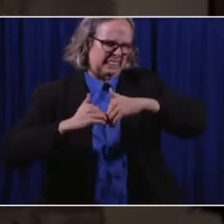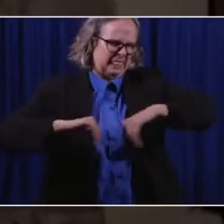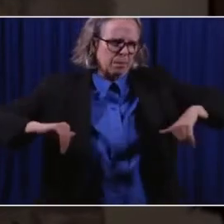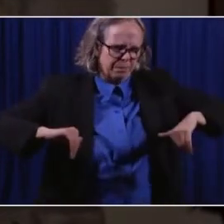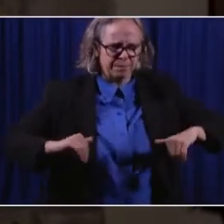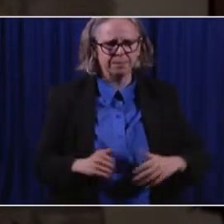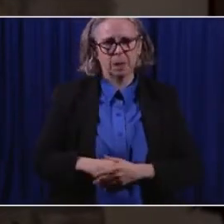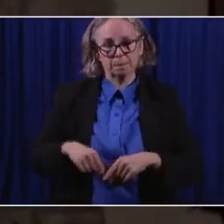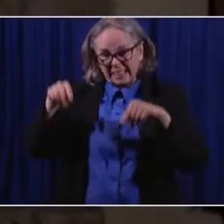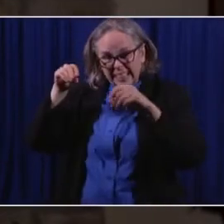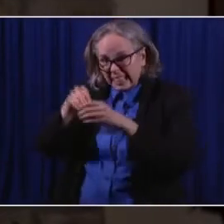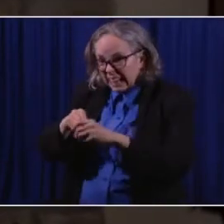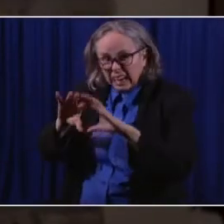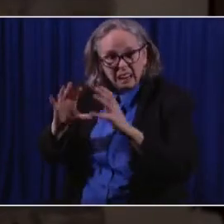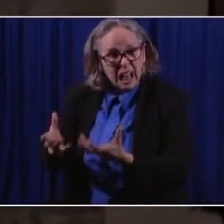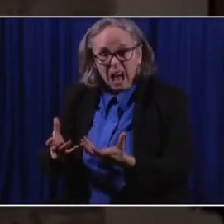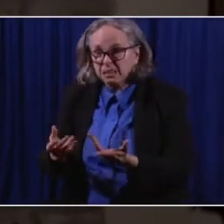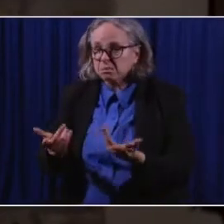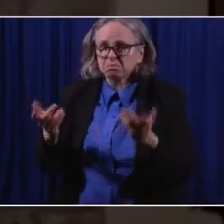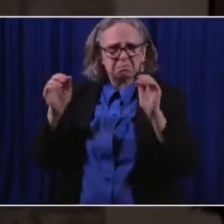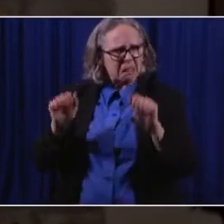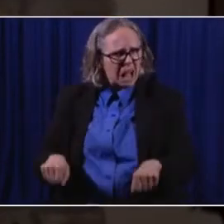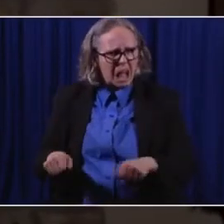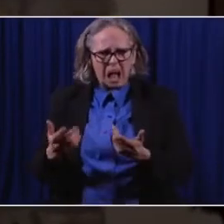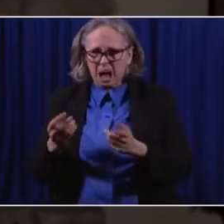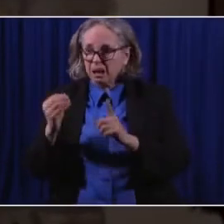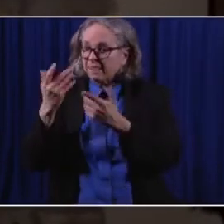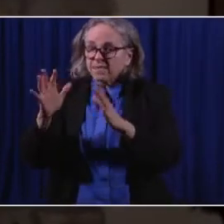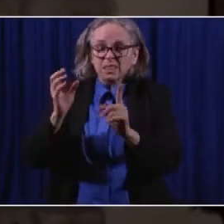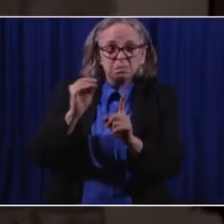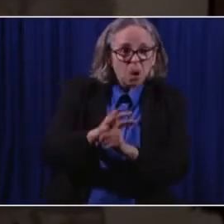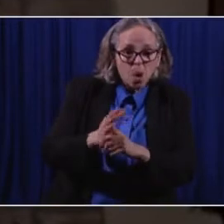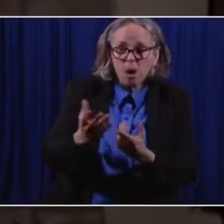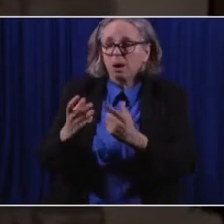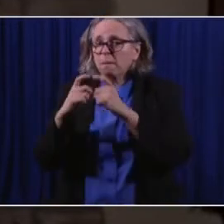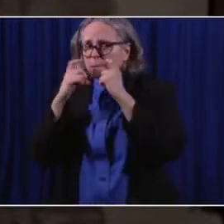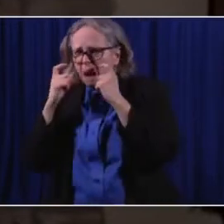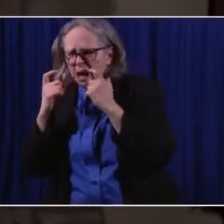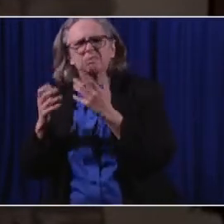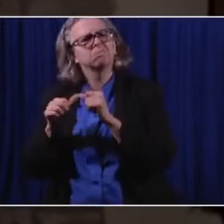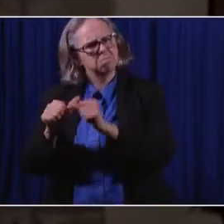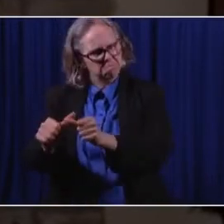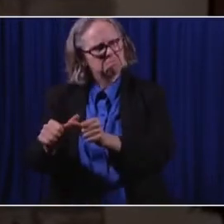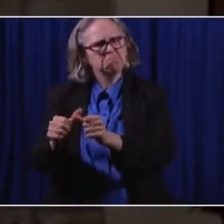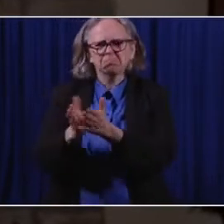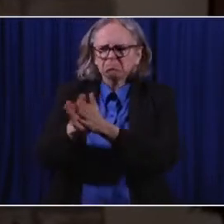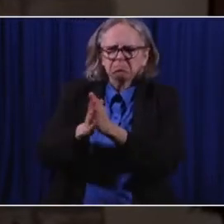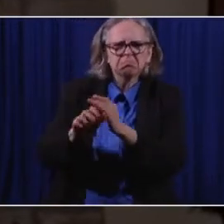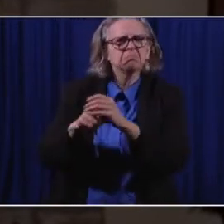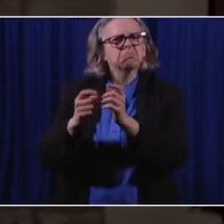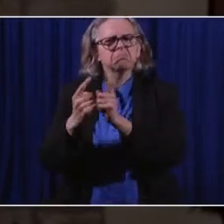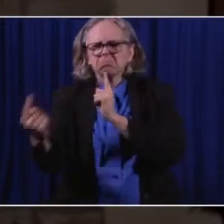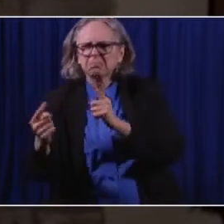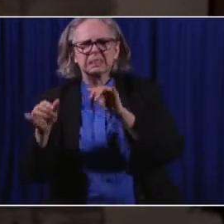classrooms. This change does not apply to after school activities, including sports.